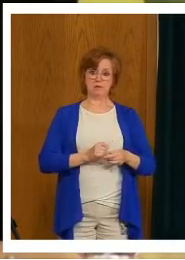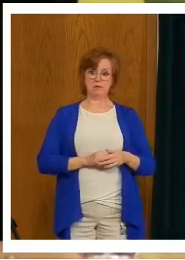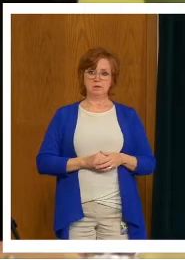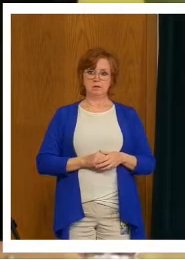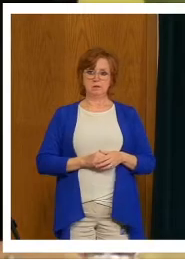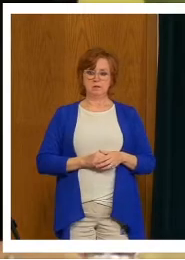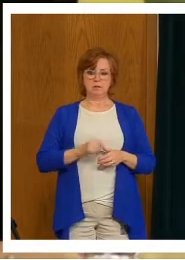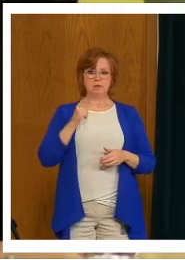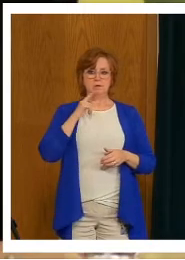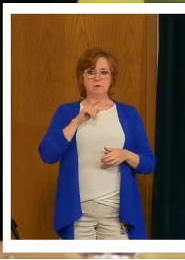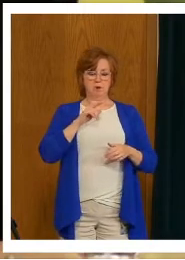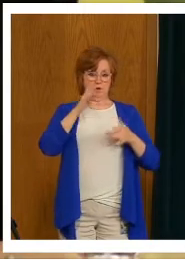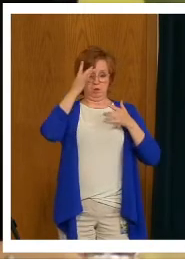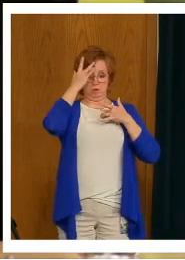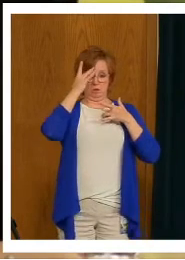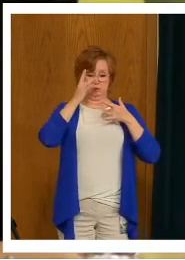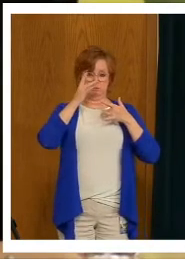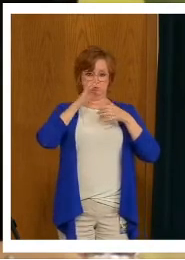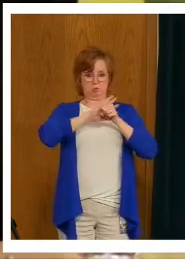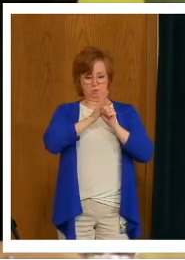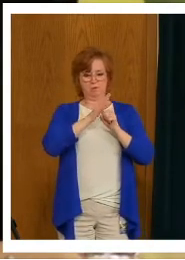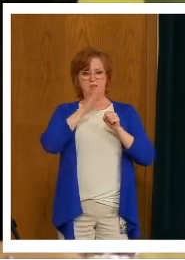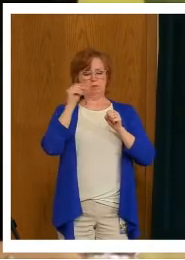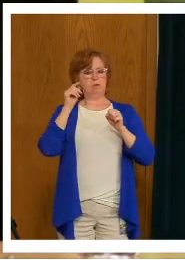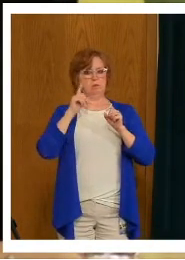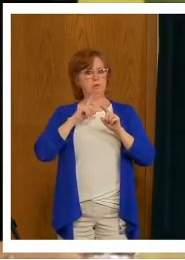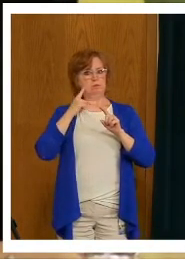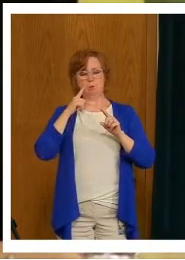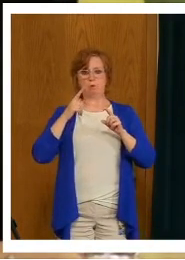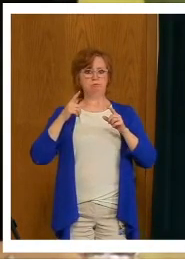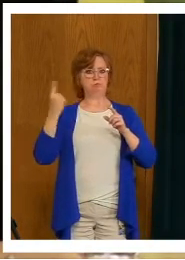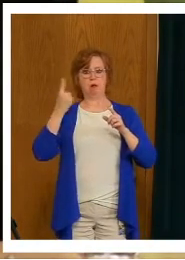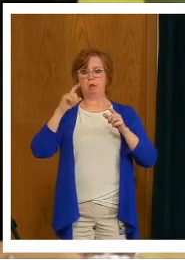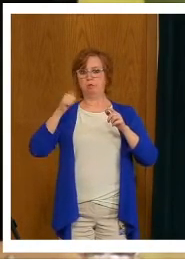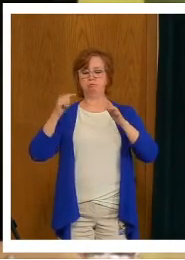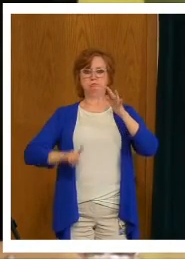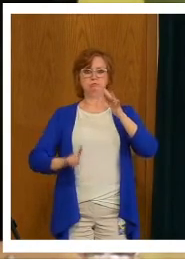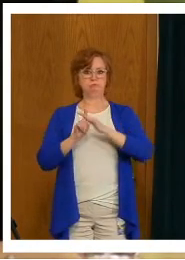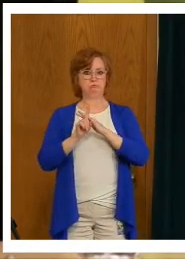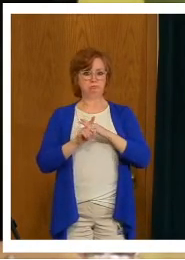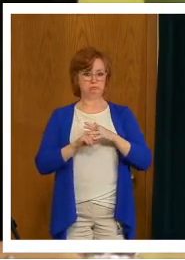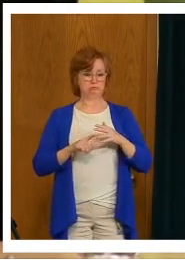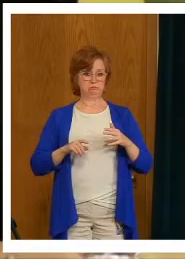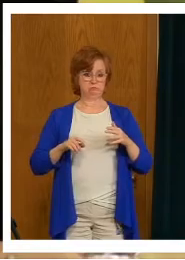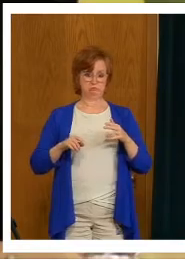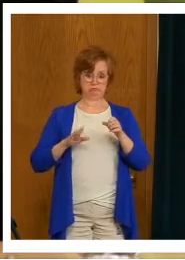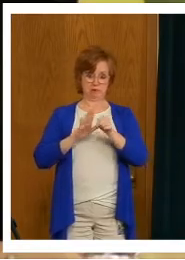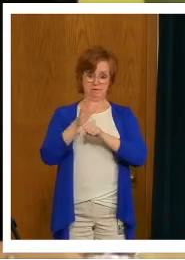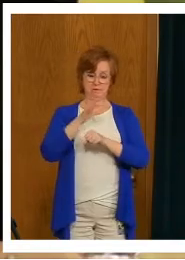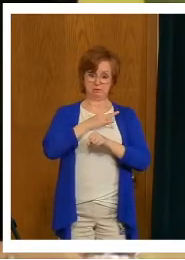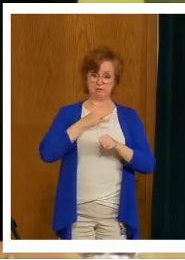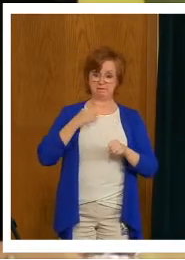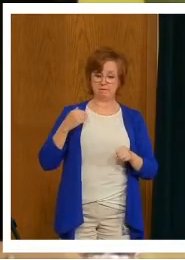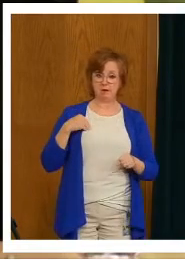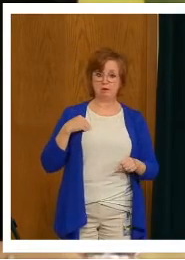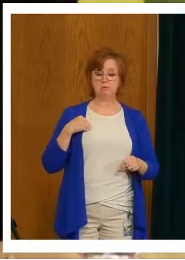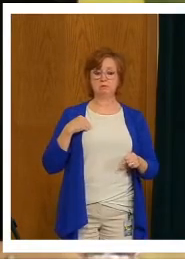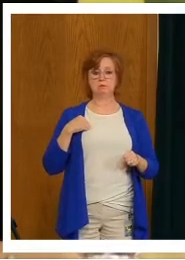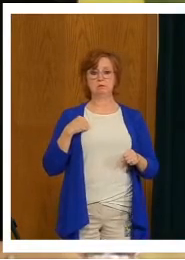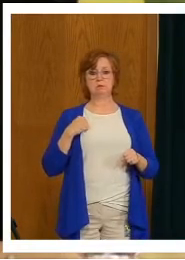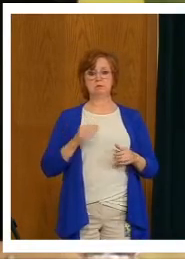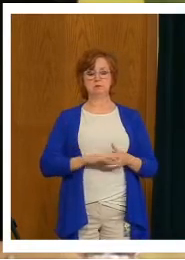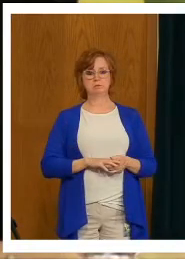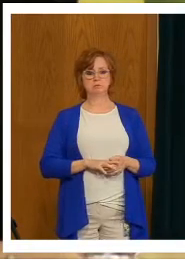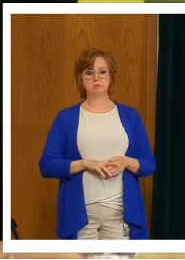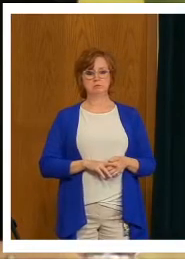not only for COVID, but for other diseases that we test and ultimately need to contact trace for from time to time?